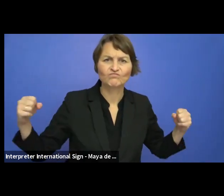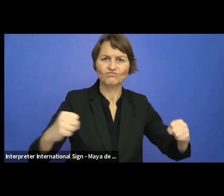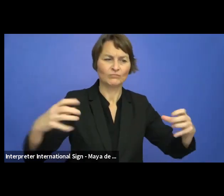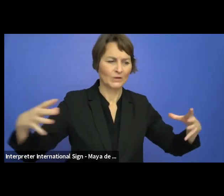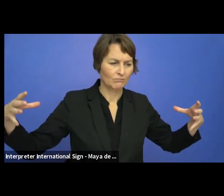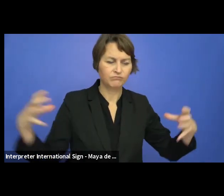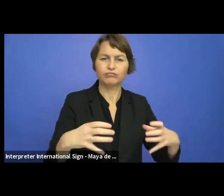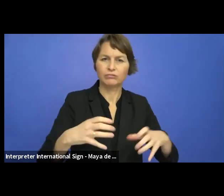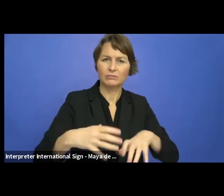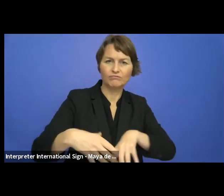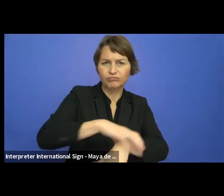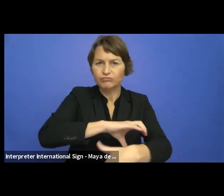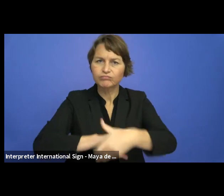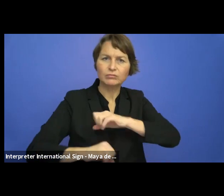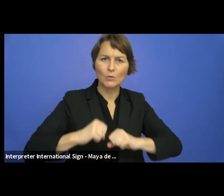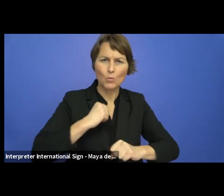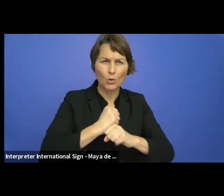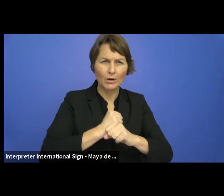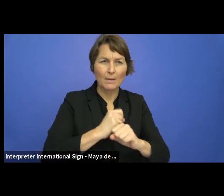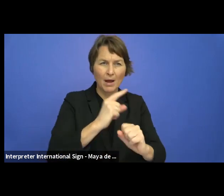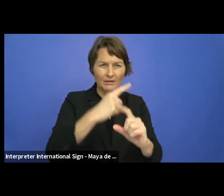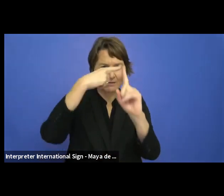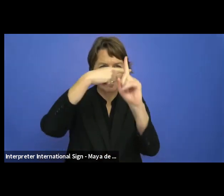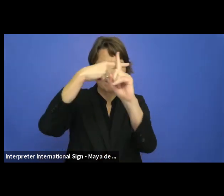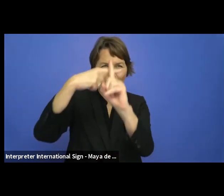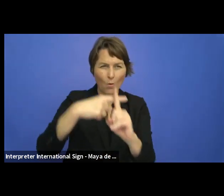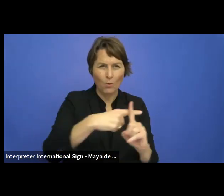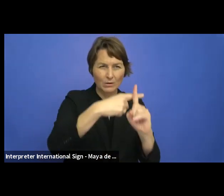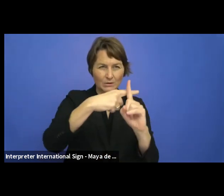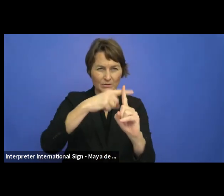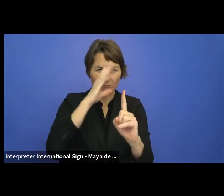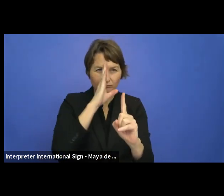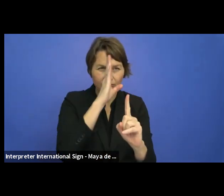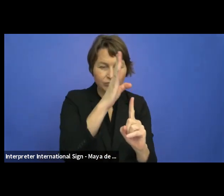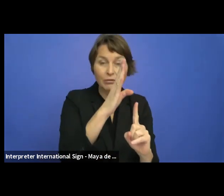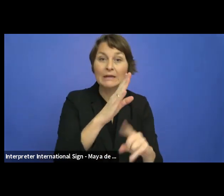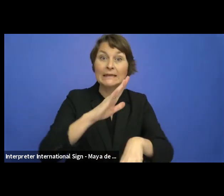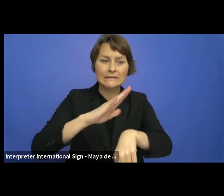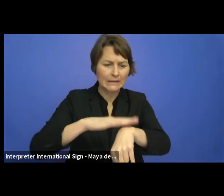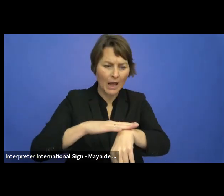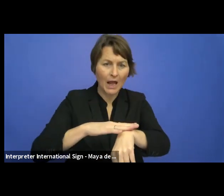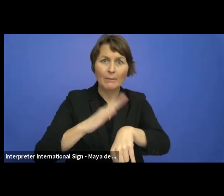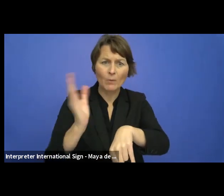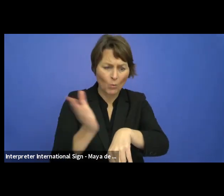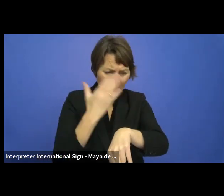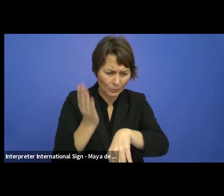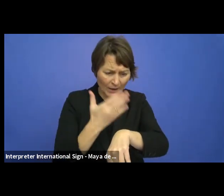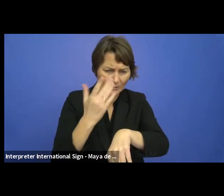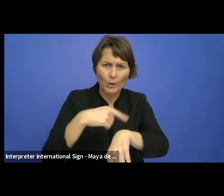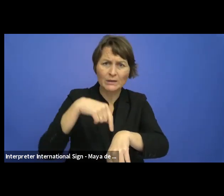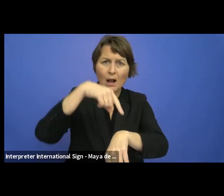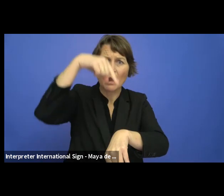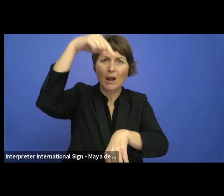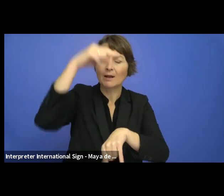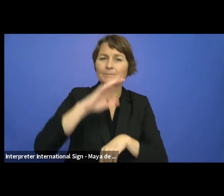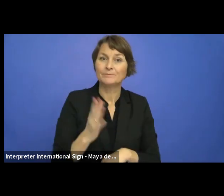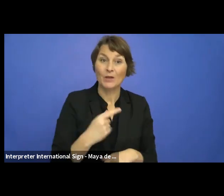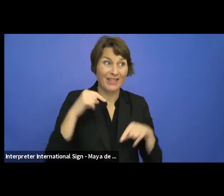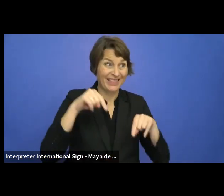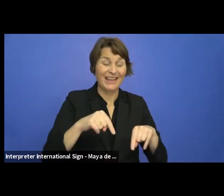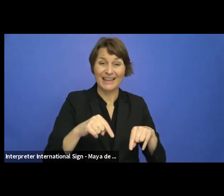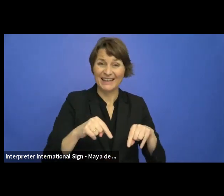and with an absolute focus. There is no time to focus. We know that this pandemic has shock shockingly accelerated